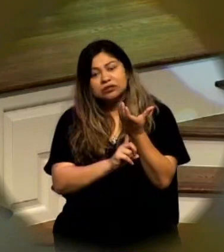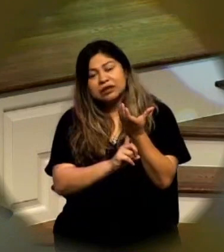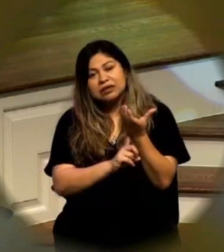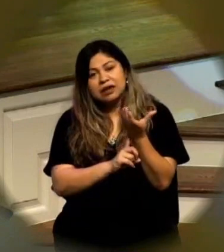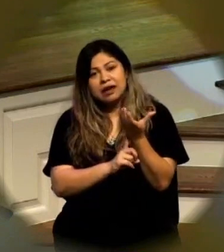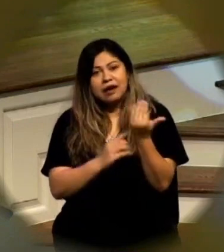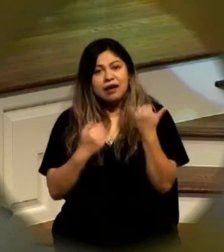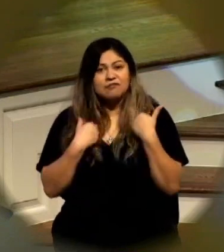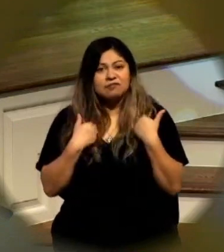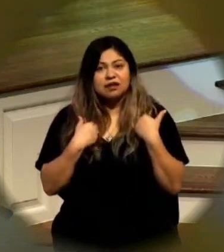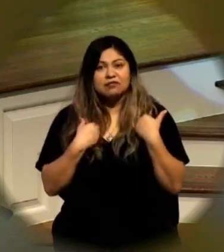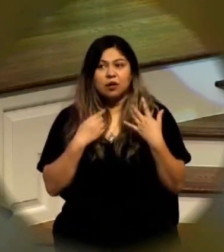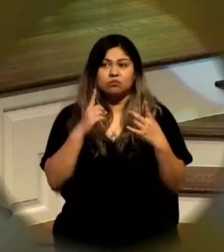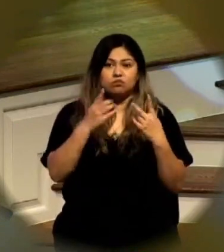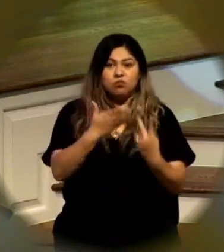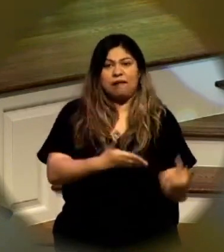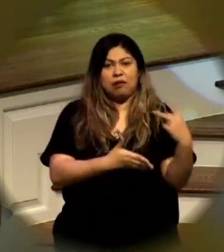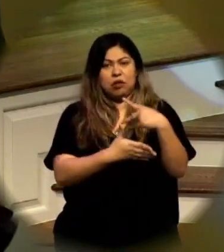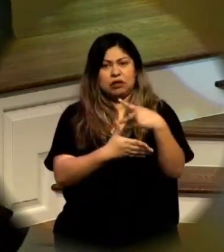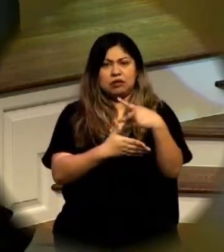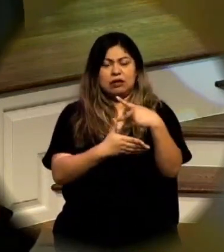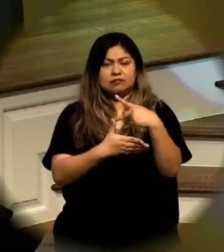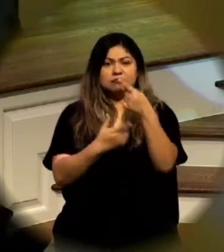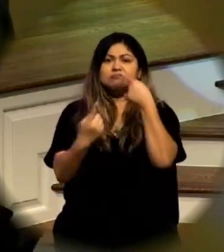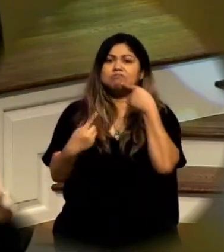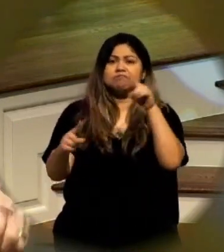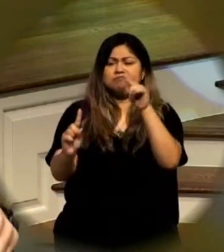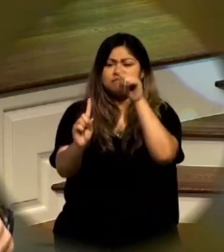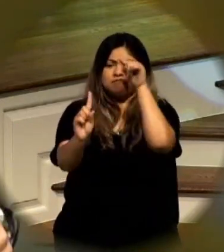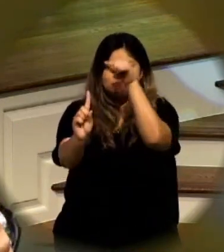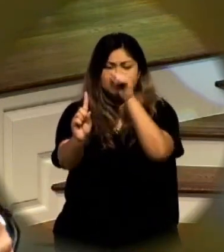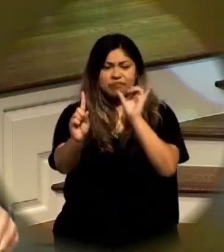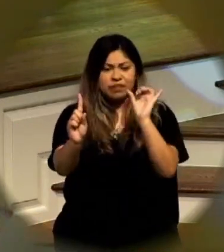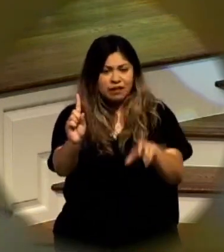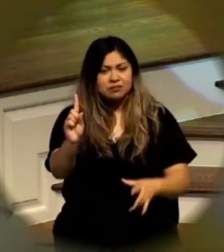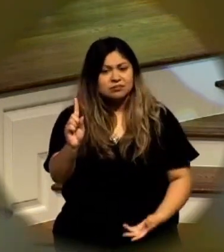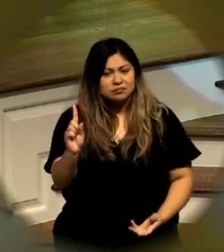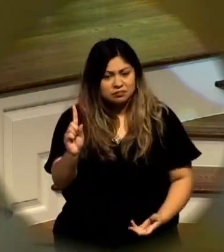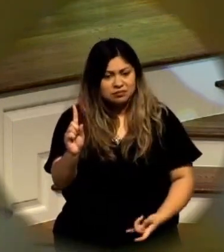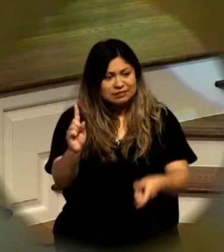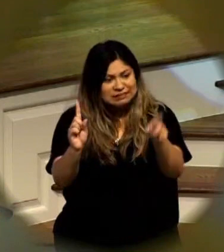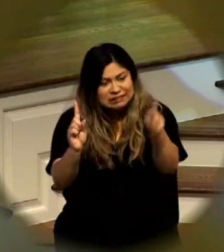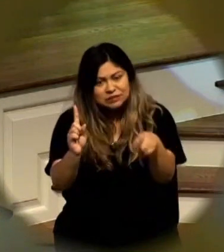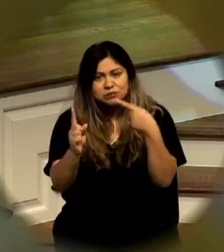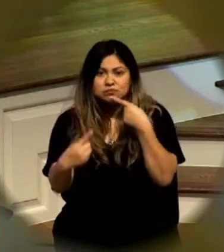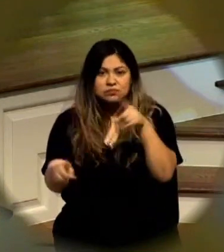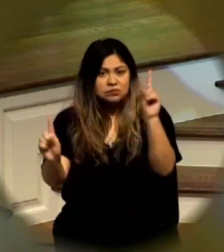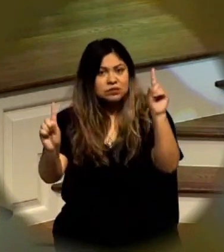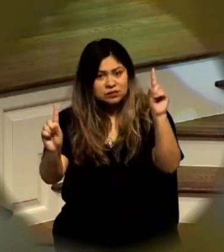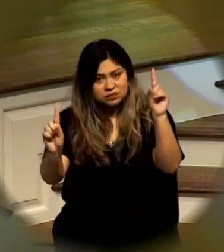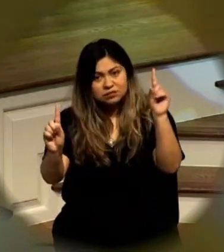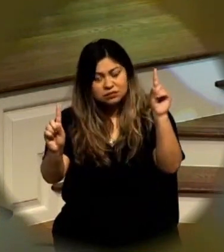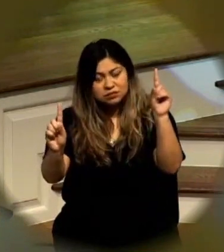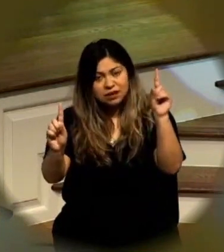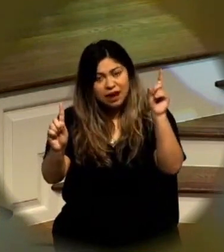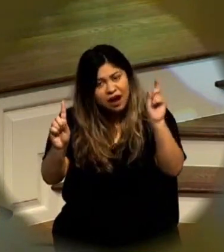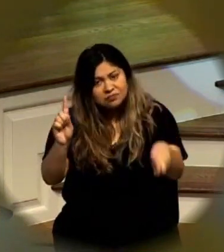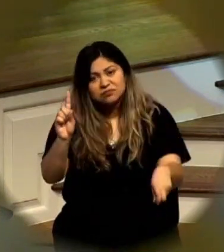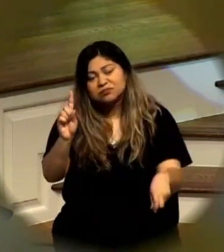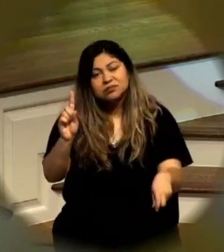cutthroat competitiveness. You must succeed. It matters little in what you succeed as long as you succeed.